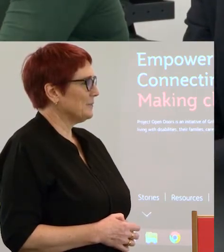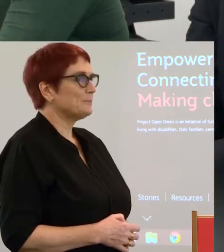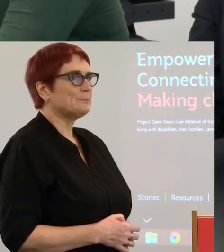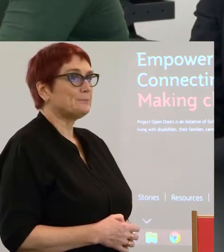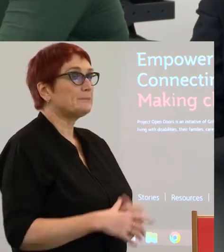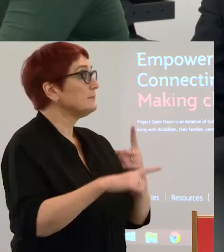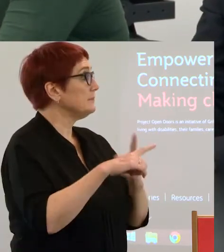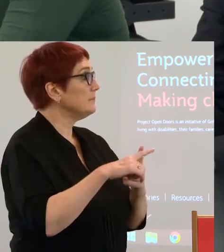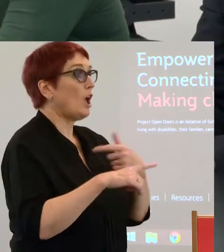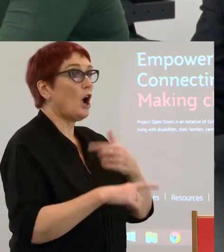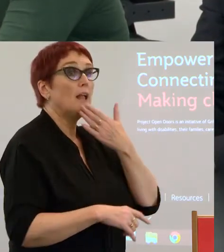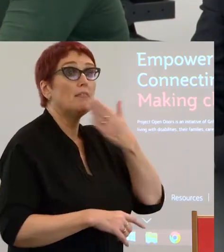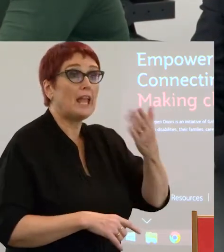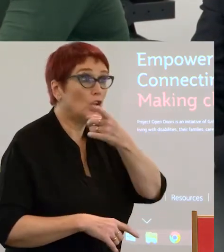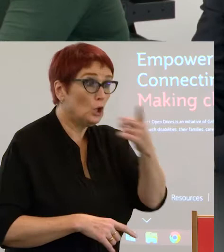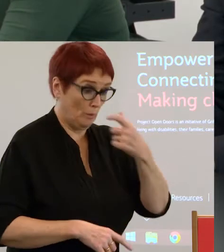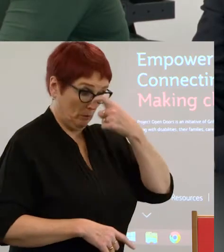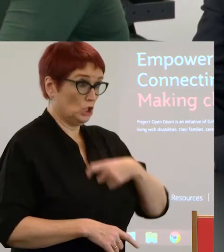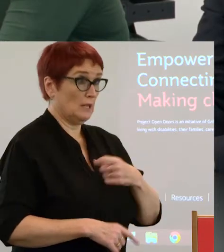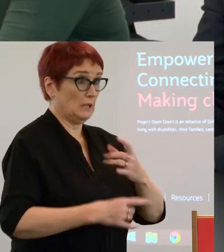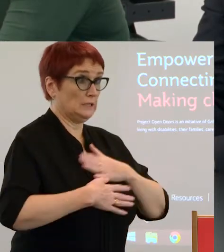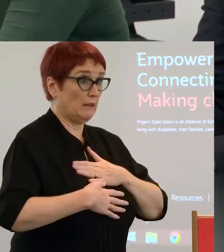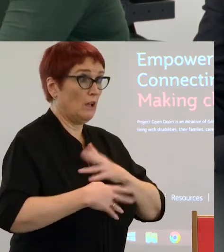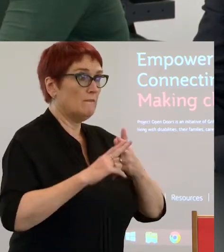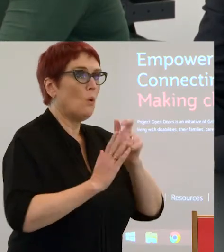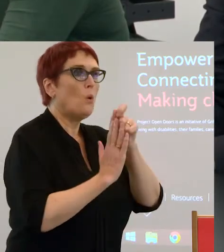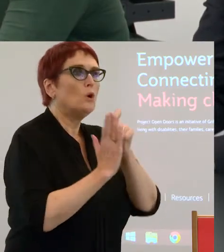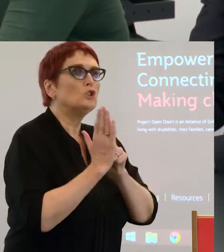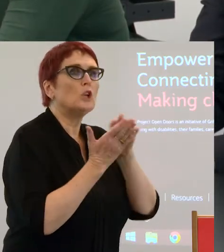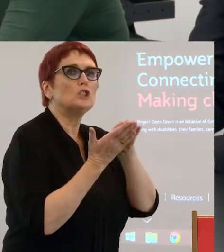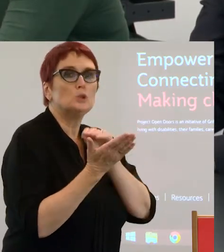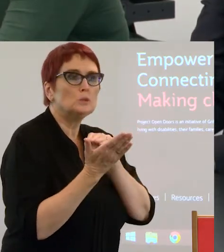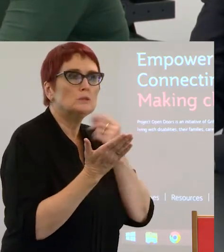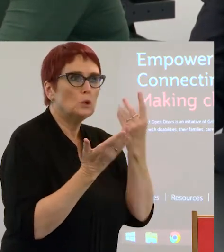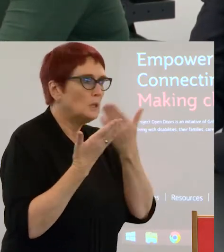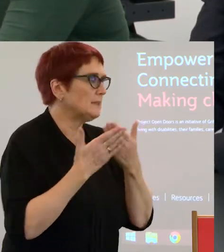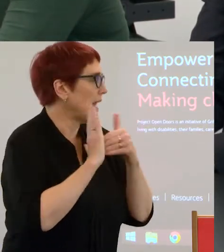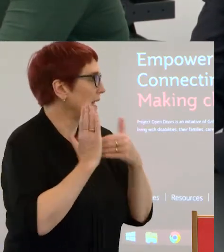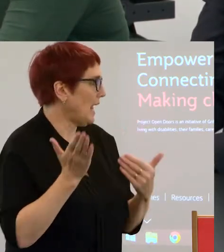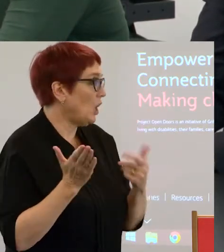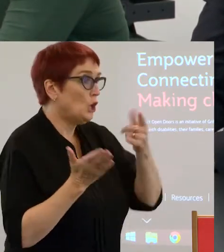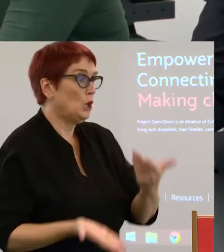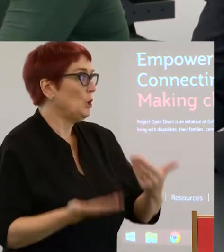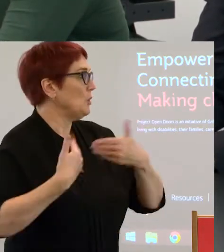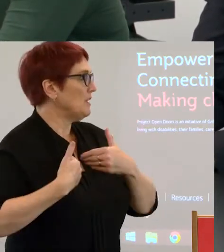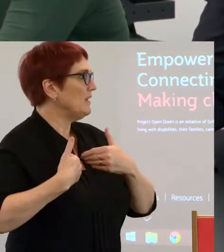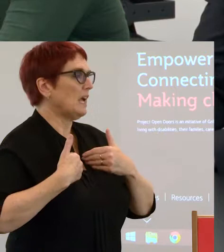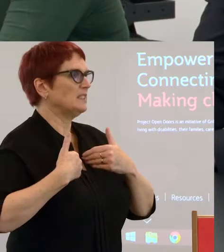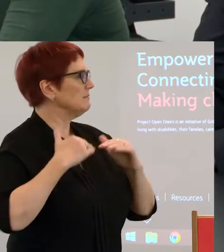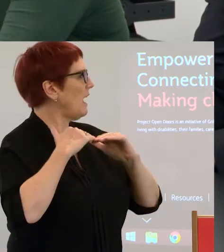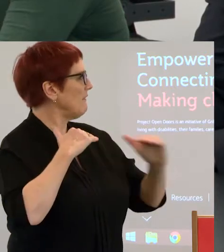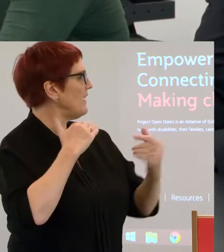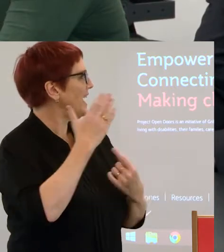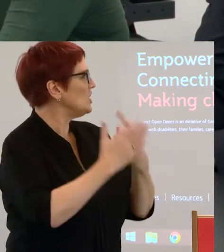And I thank you personally for the journalists that are studying. You're giving us a fair chance, and